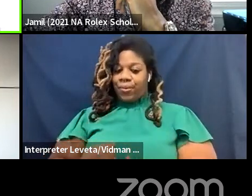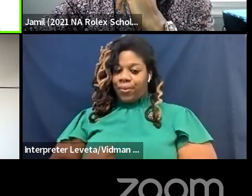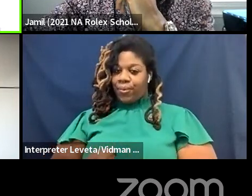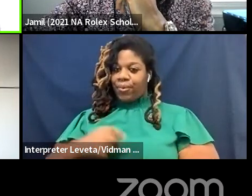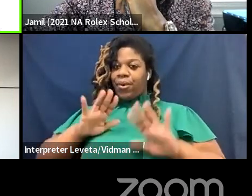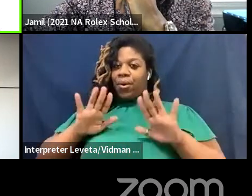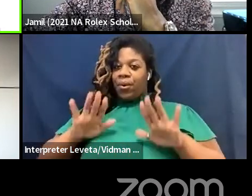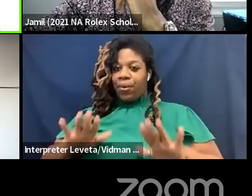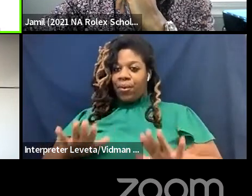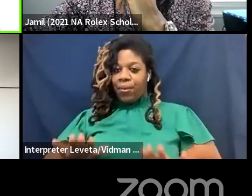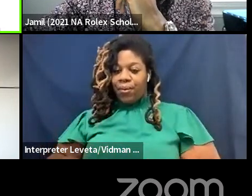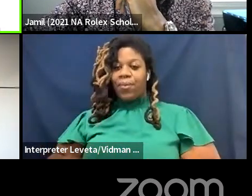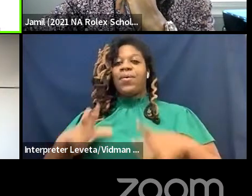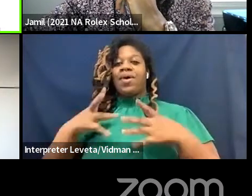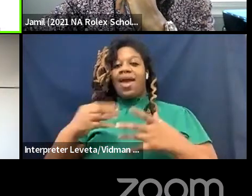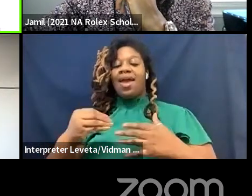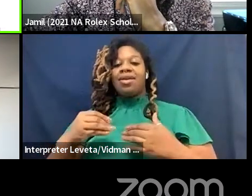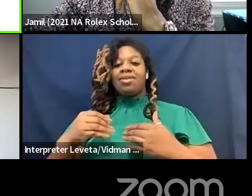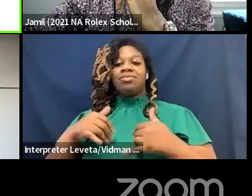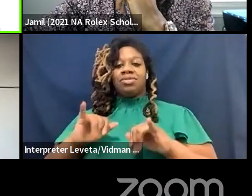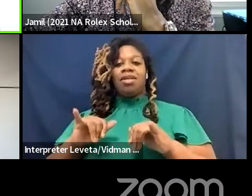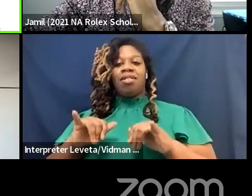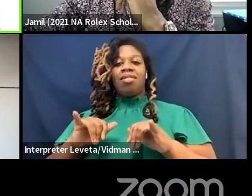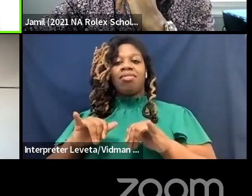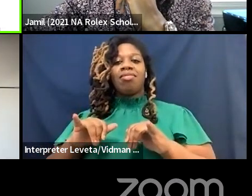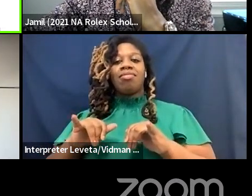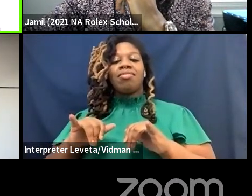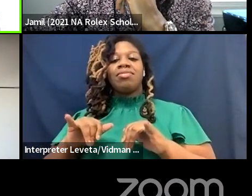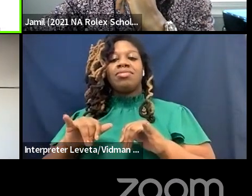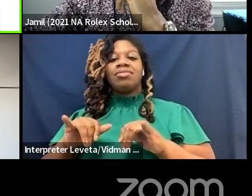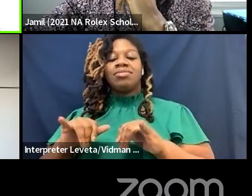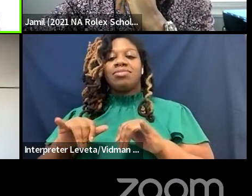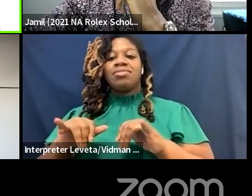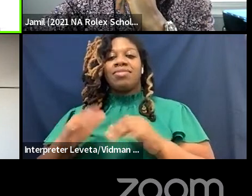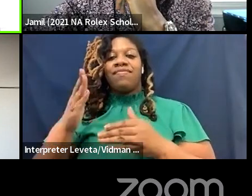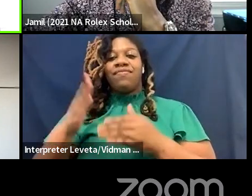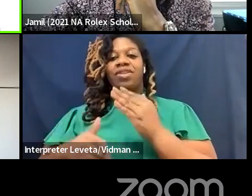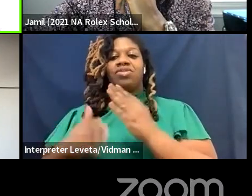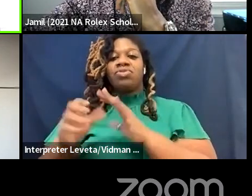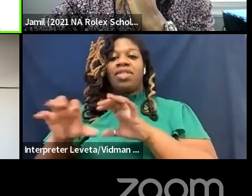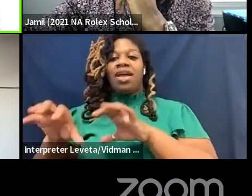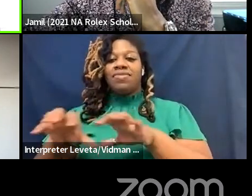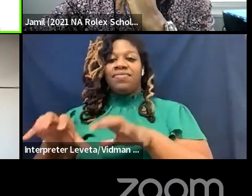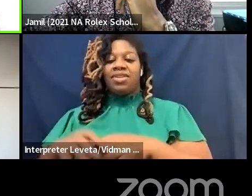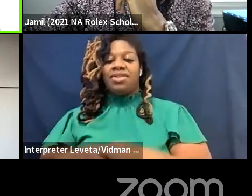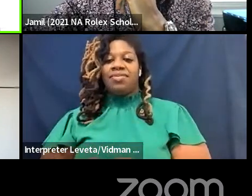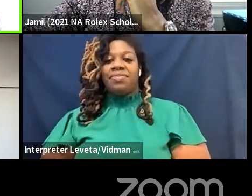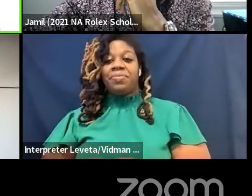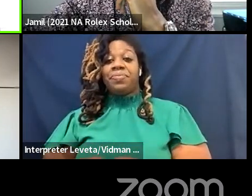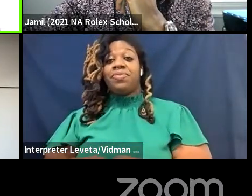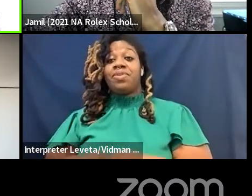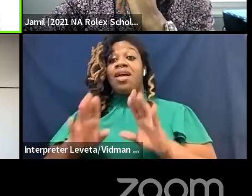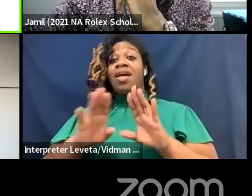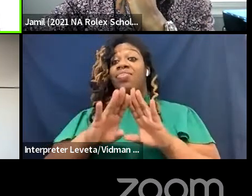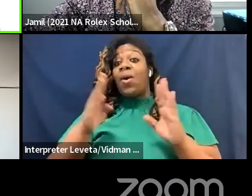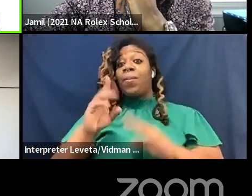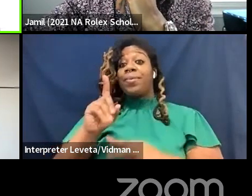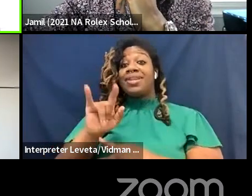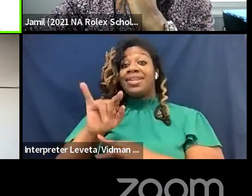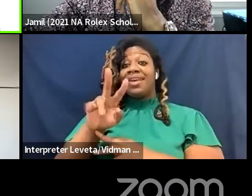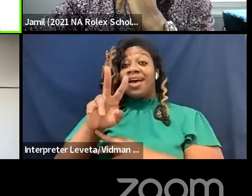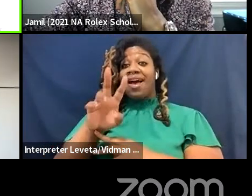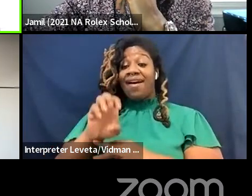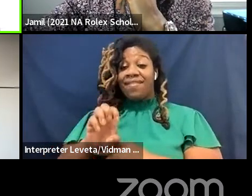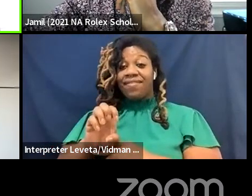say the hardest skill we did, I'd probably say was probably during the open water dive. It was either one or two when we did like the mass flood,